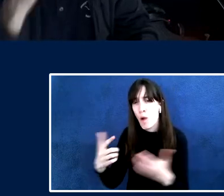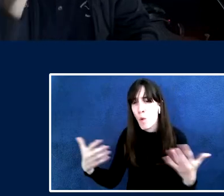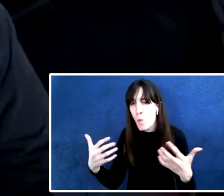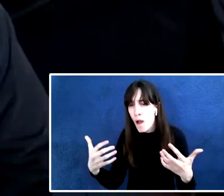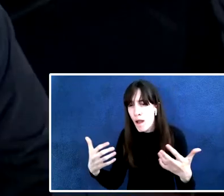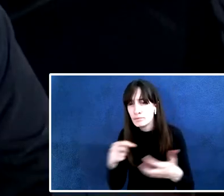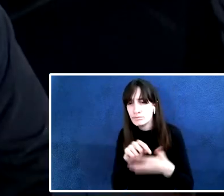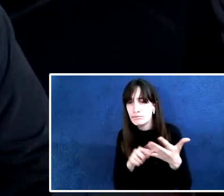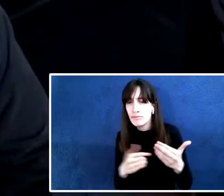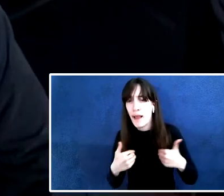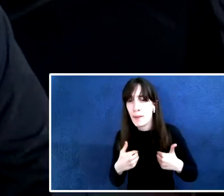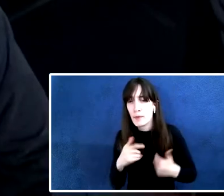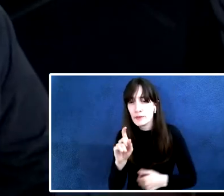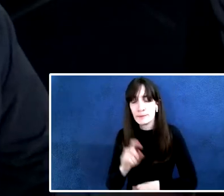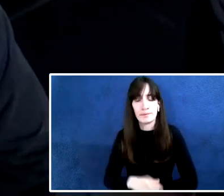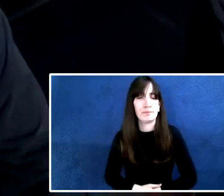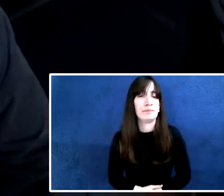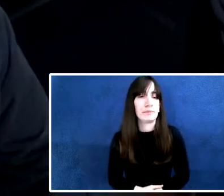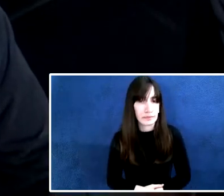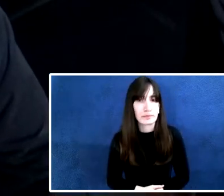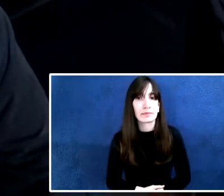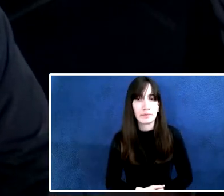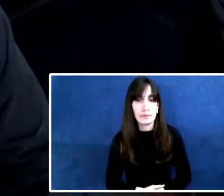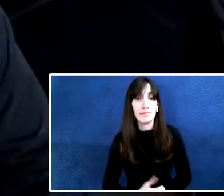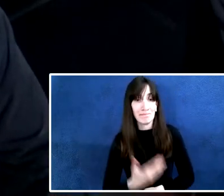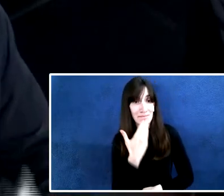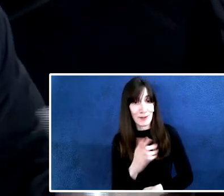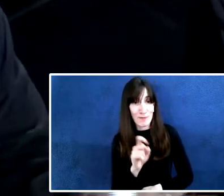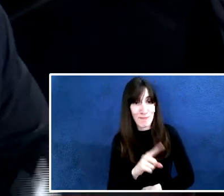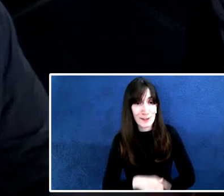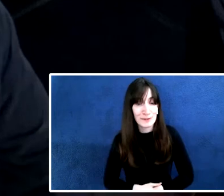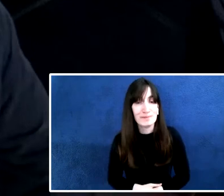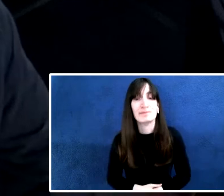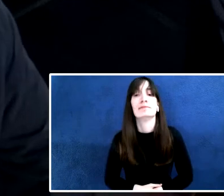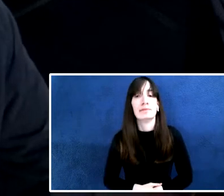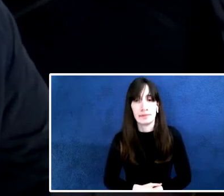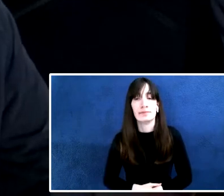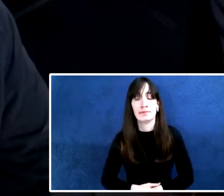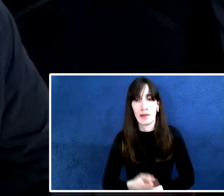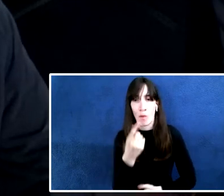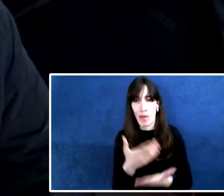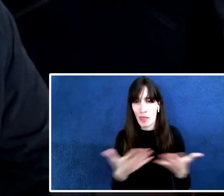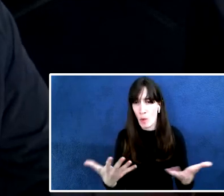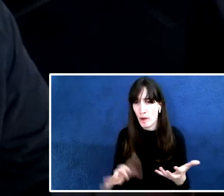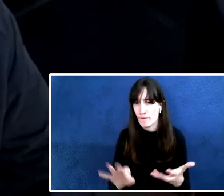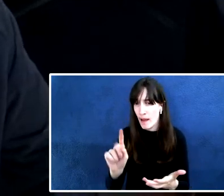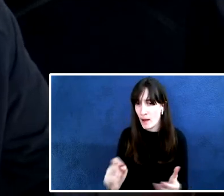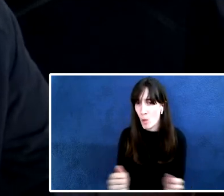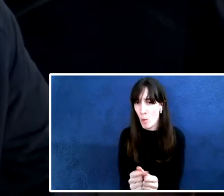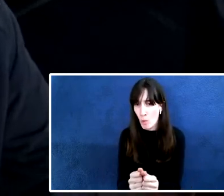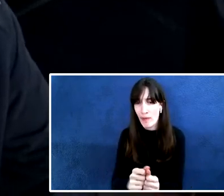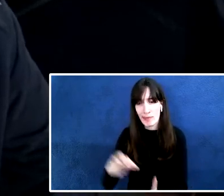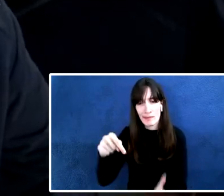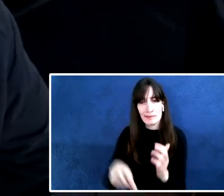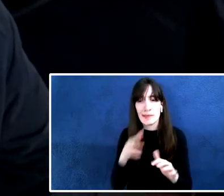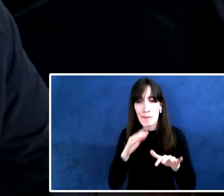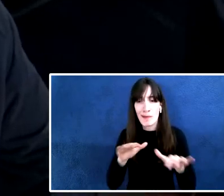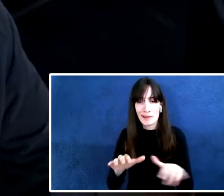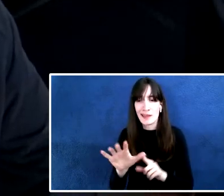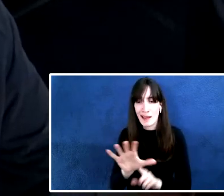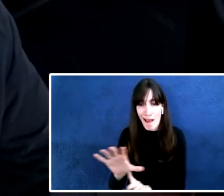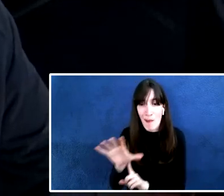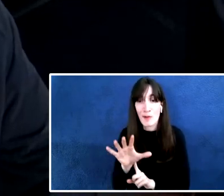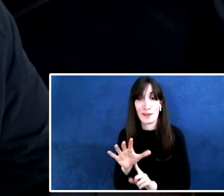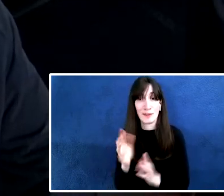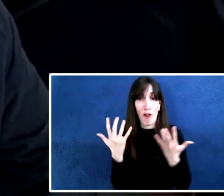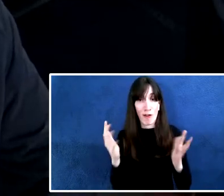Well, good question, Hannah. That's one of the things that we hope to find out with this deep sea camera. And I can tell you already, and maybe you